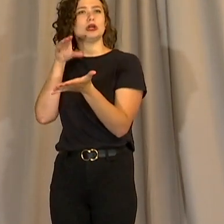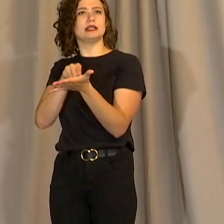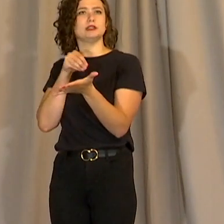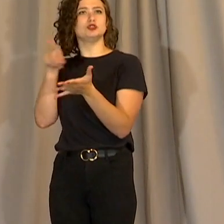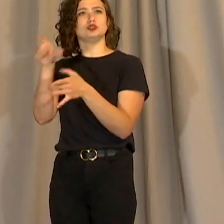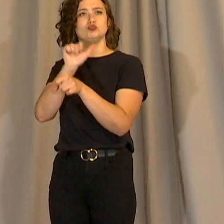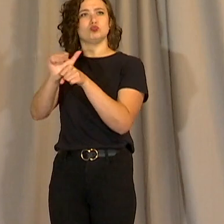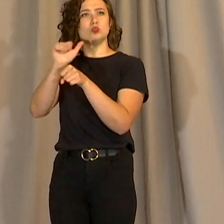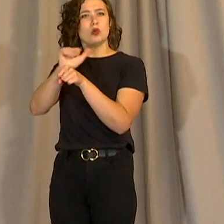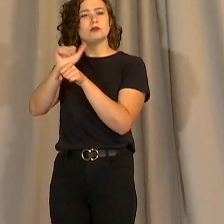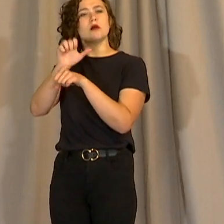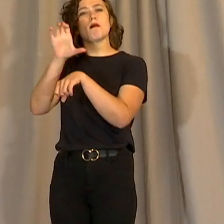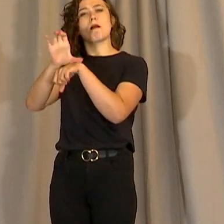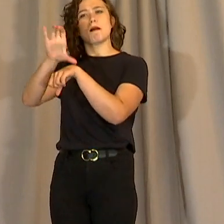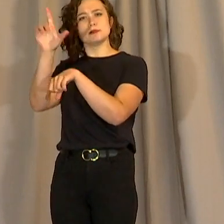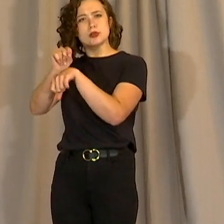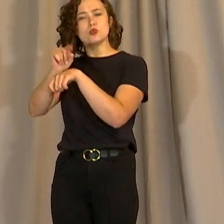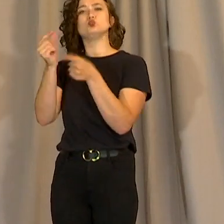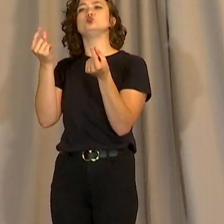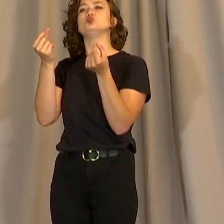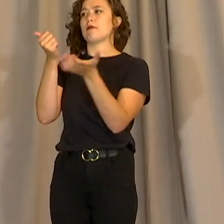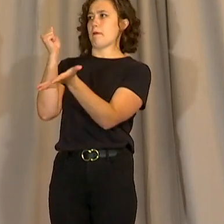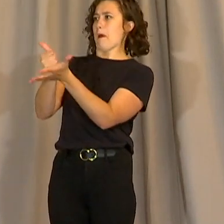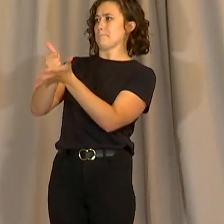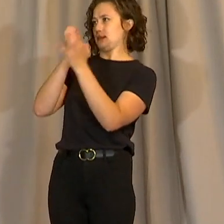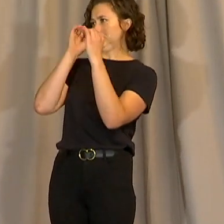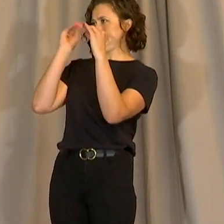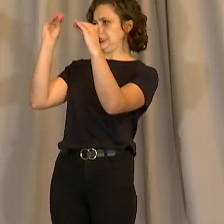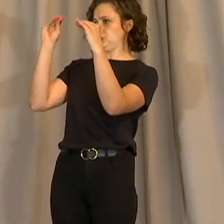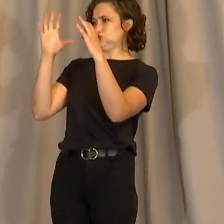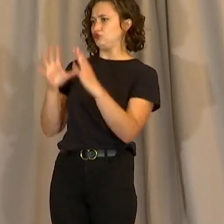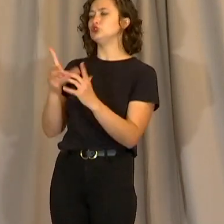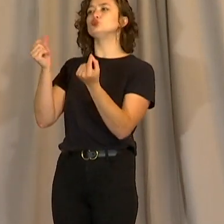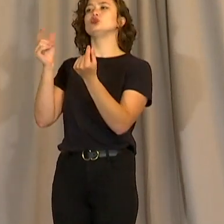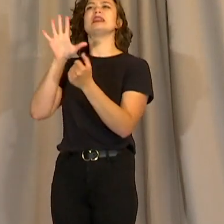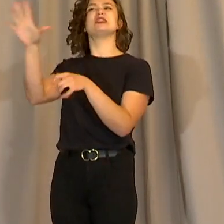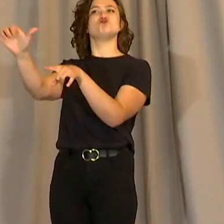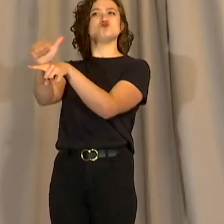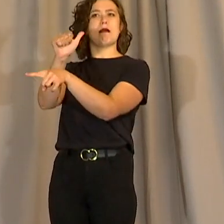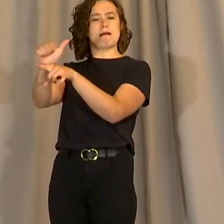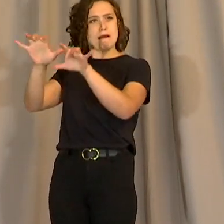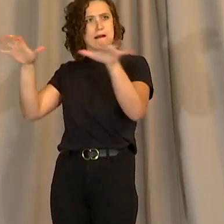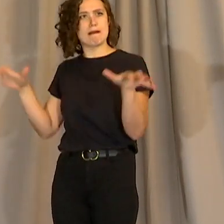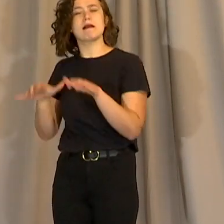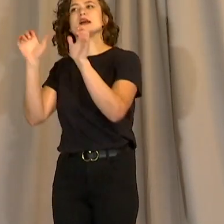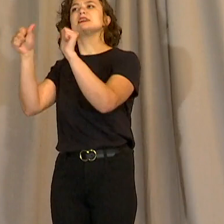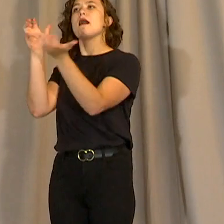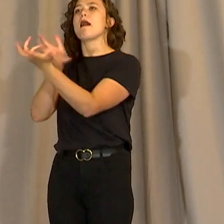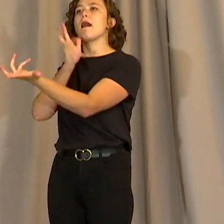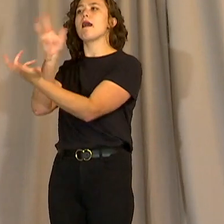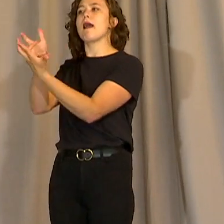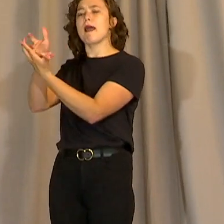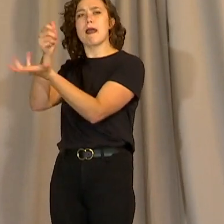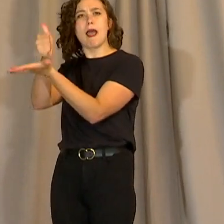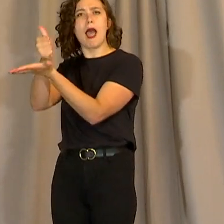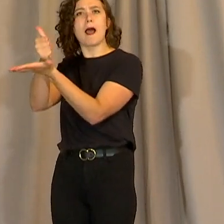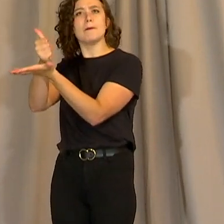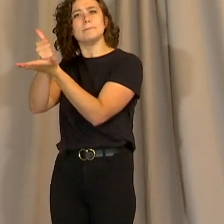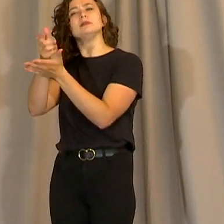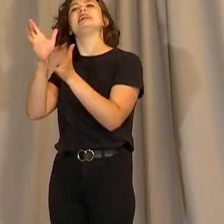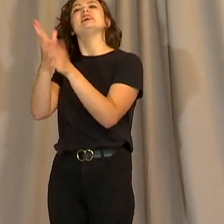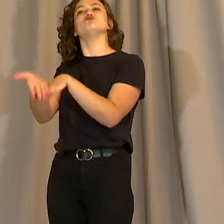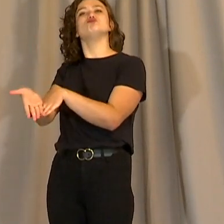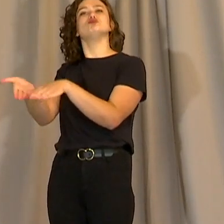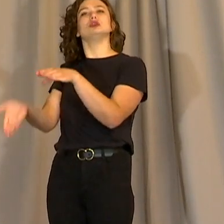as a consultant, equipping educators with reflexive practices that allow them to take deliberate action and increase equity and access for